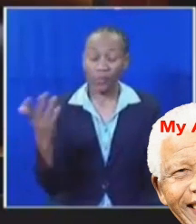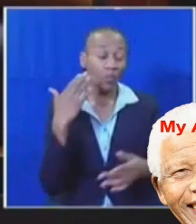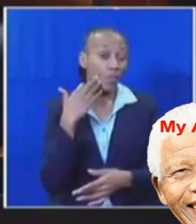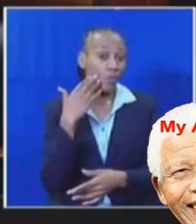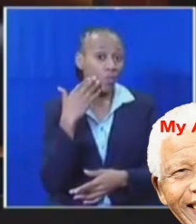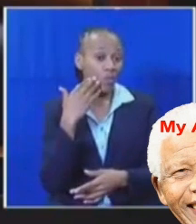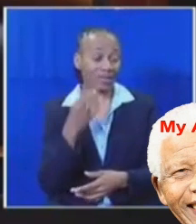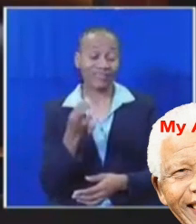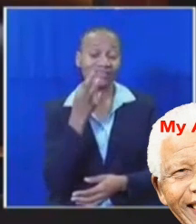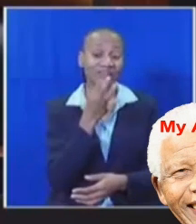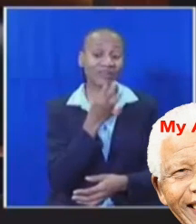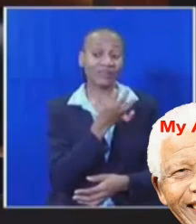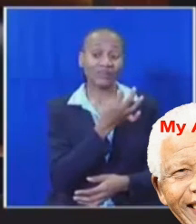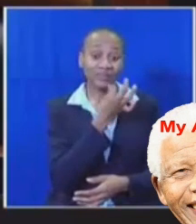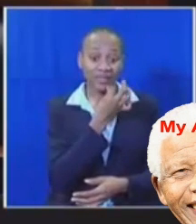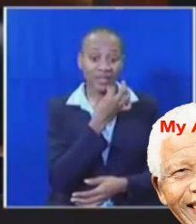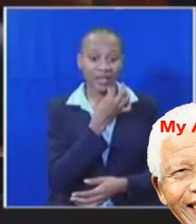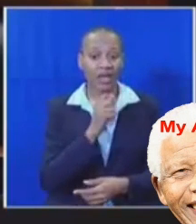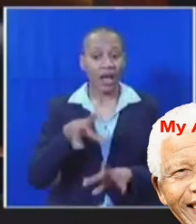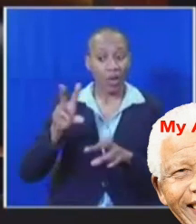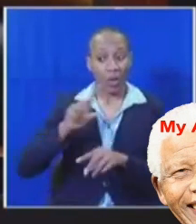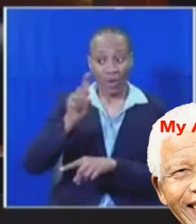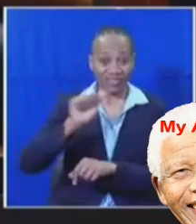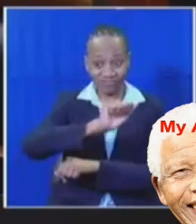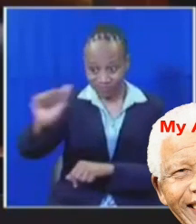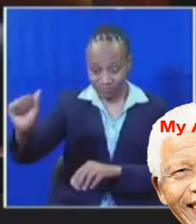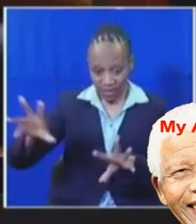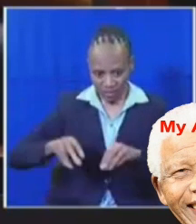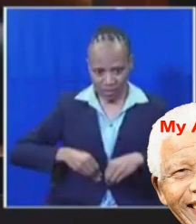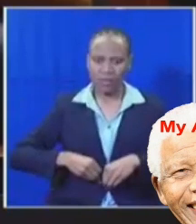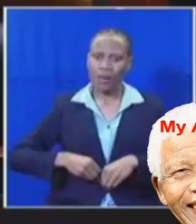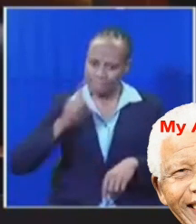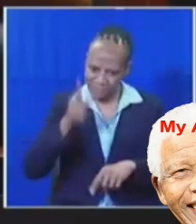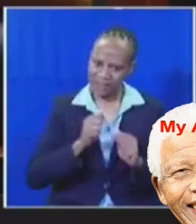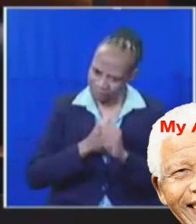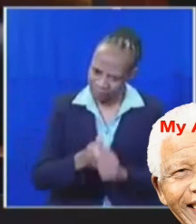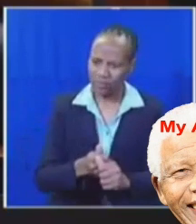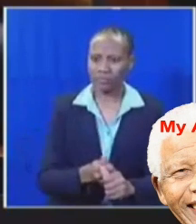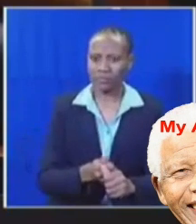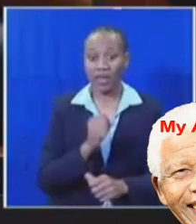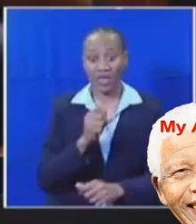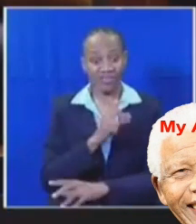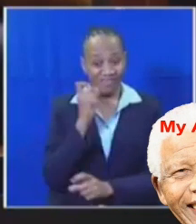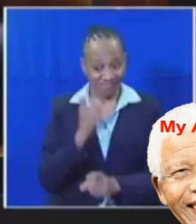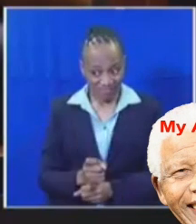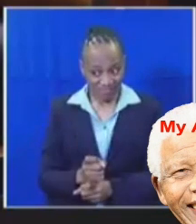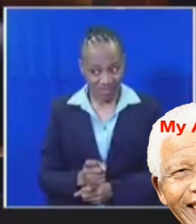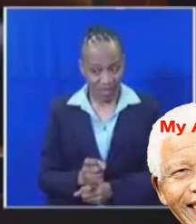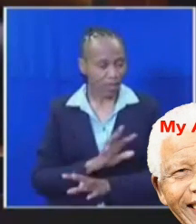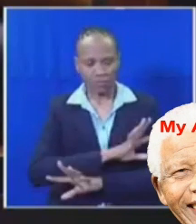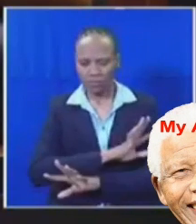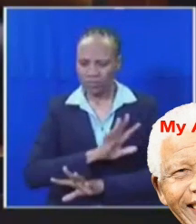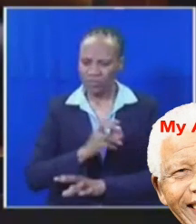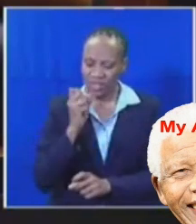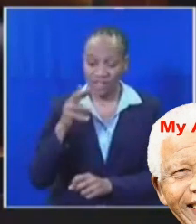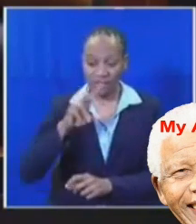a commitment to people that we will take their questions while we're on the podium, we should do so. If not, we should not accept that we should